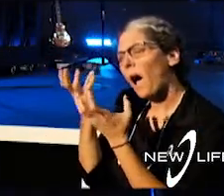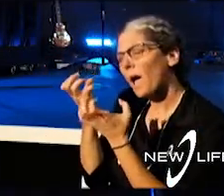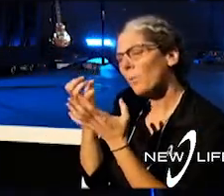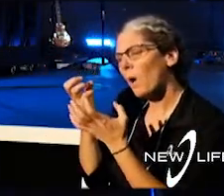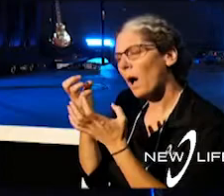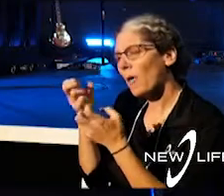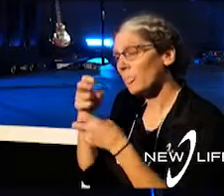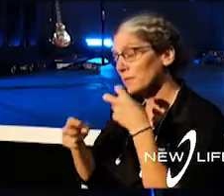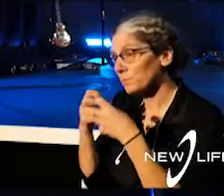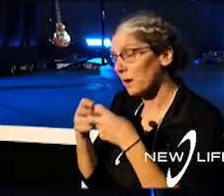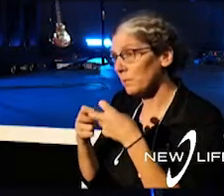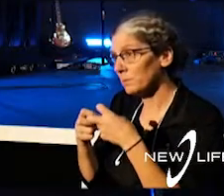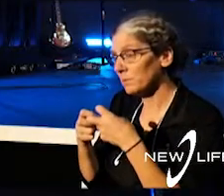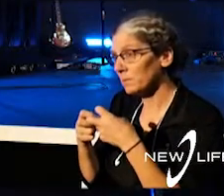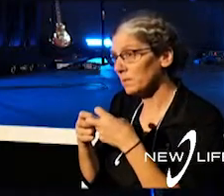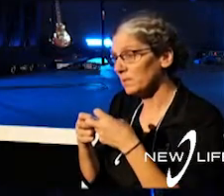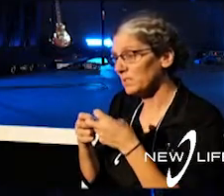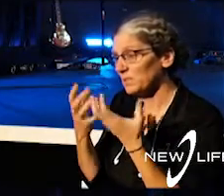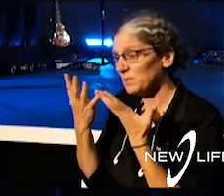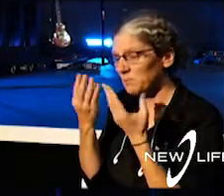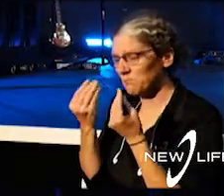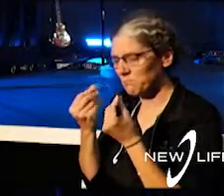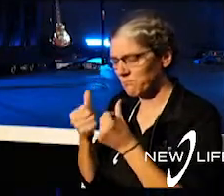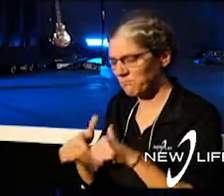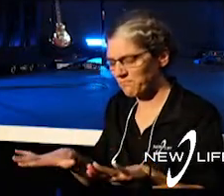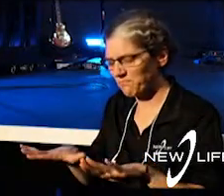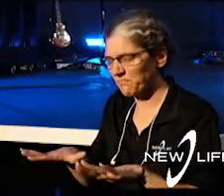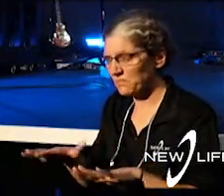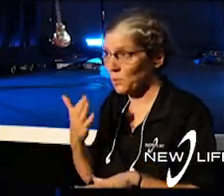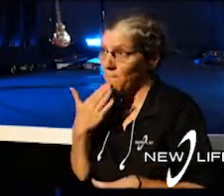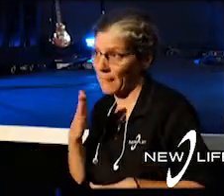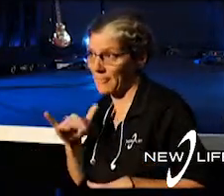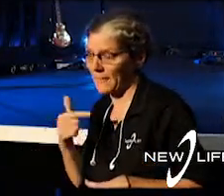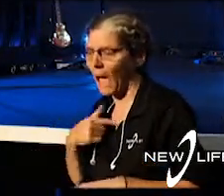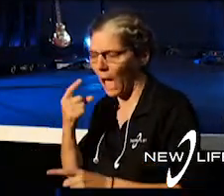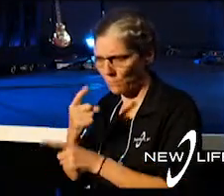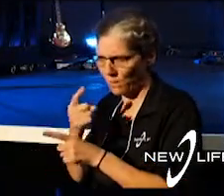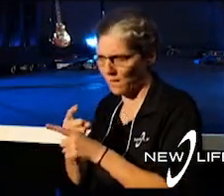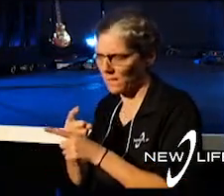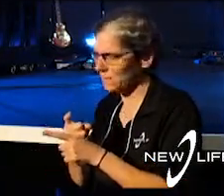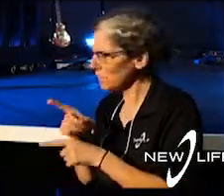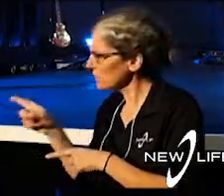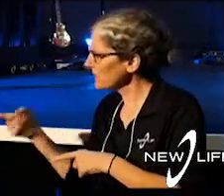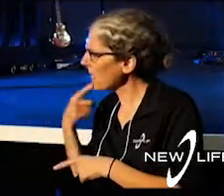it that I'm right. Or God, I feel so strongly about this. Make it so